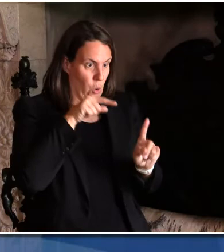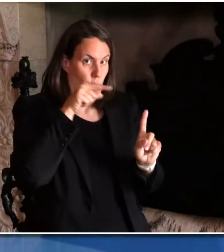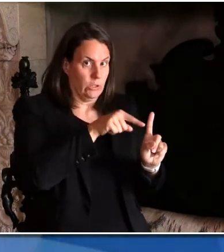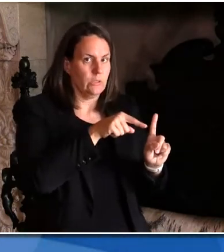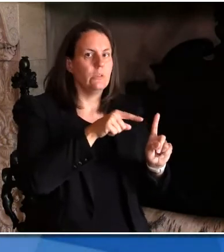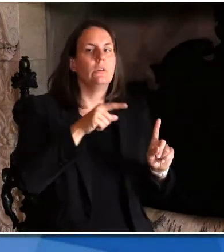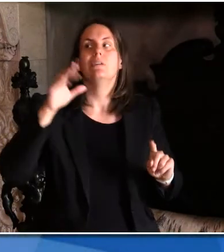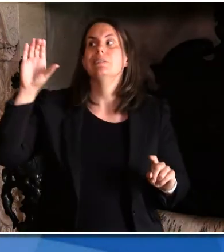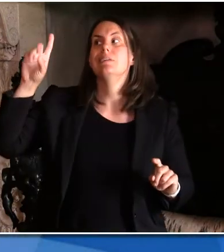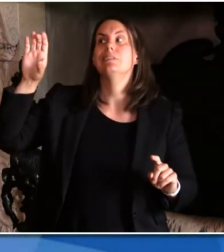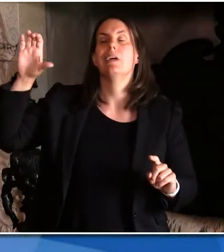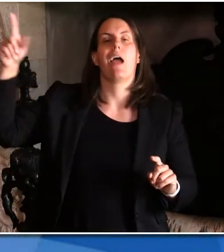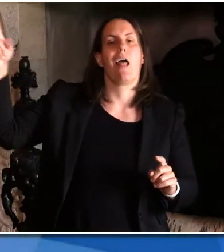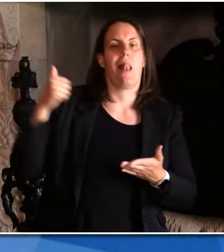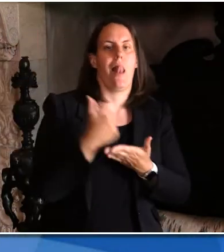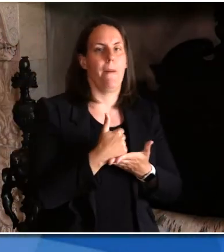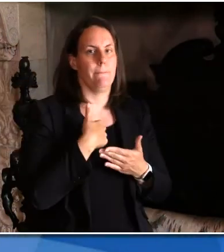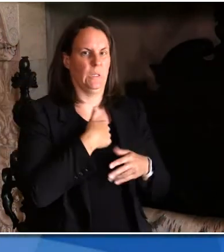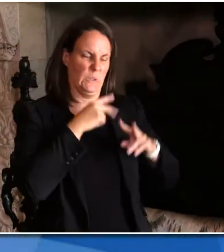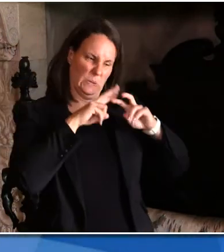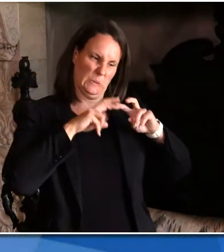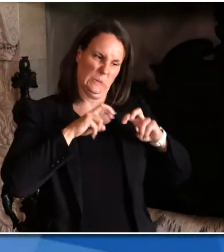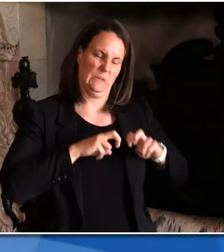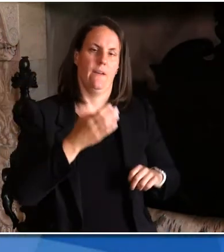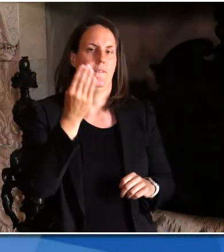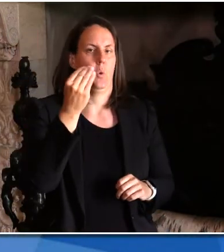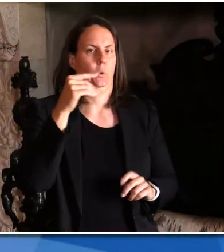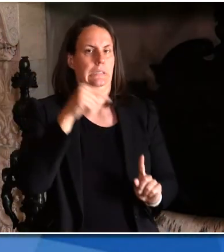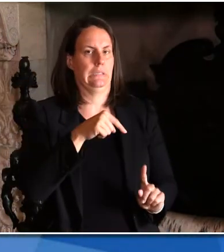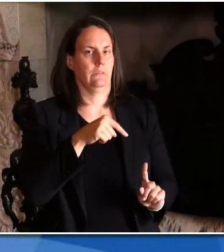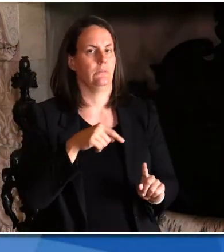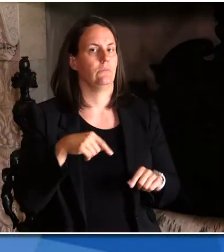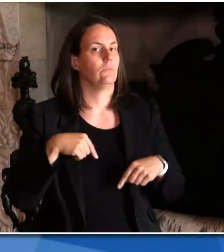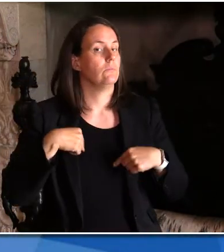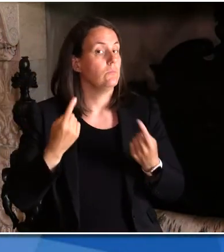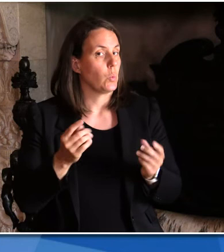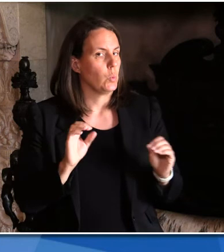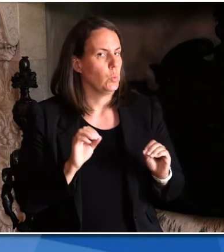Mitchell Schmidt from the Wisconsin State Journal. Mitchell?